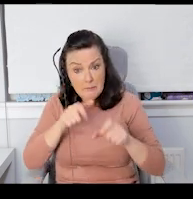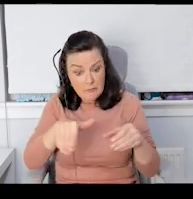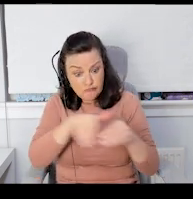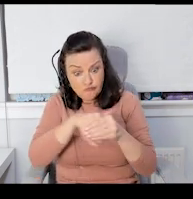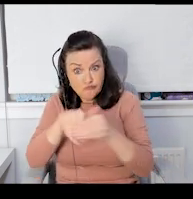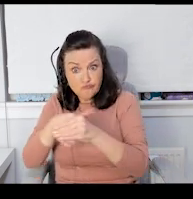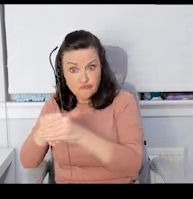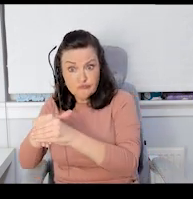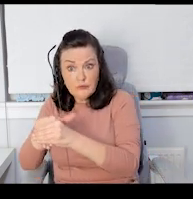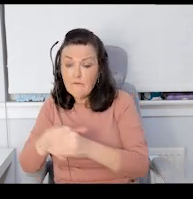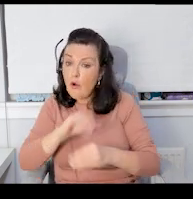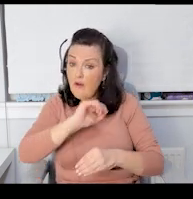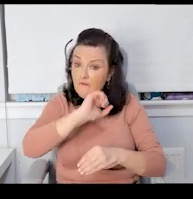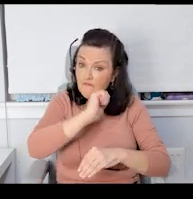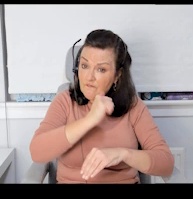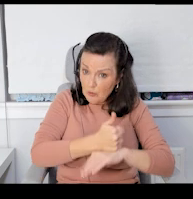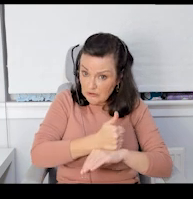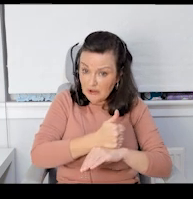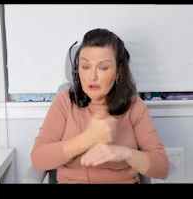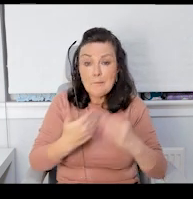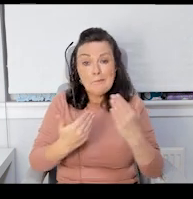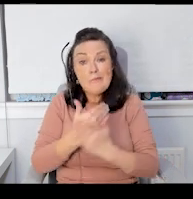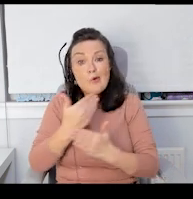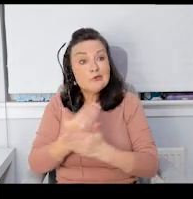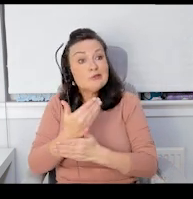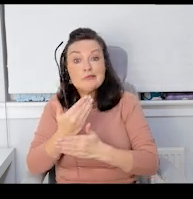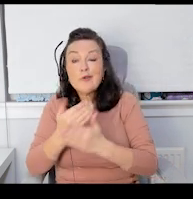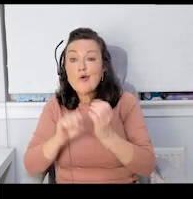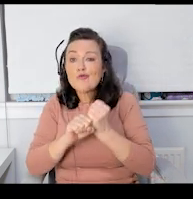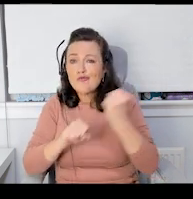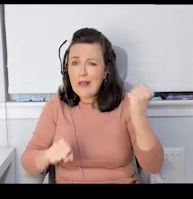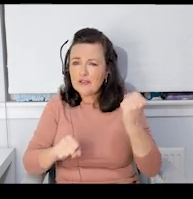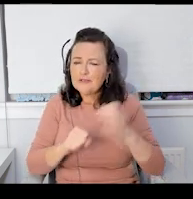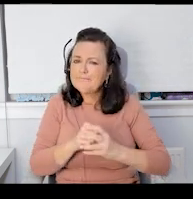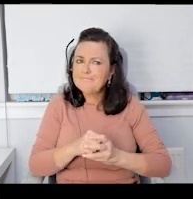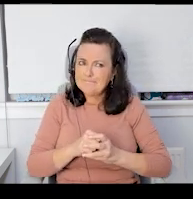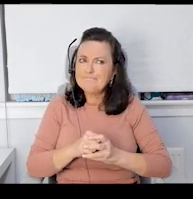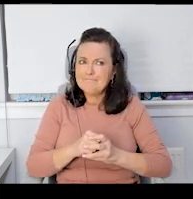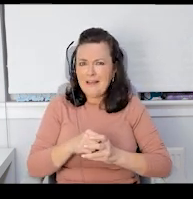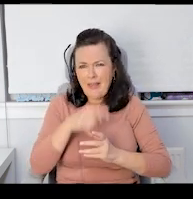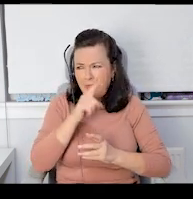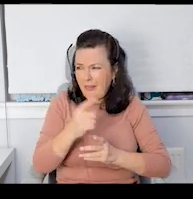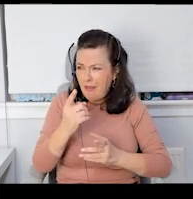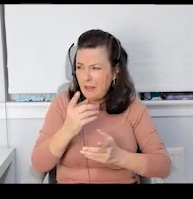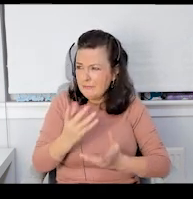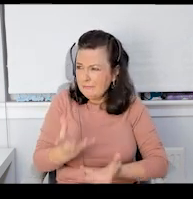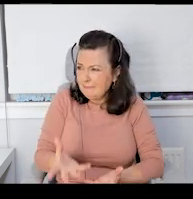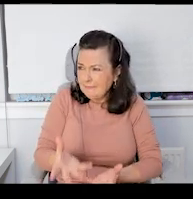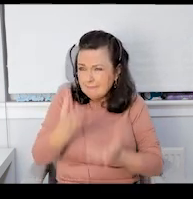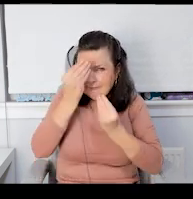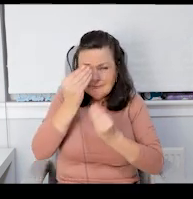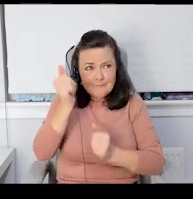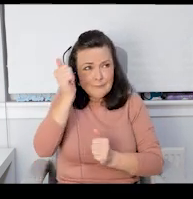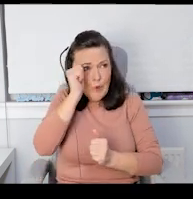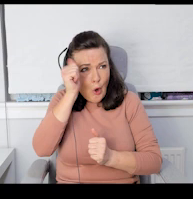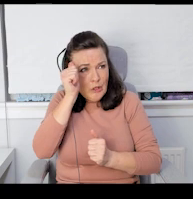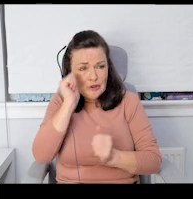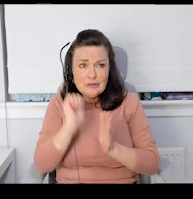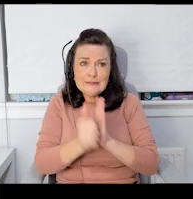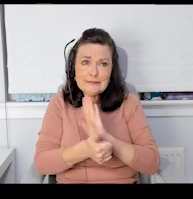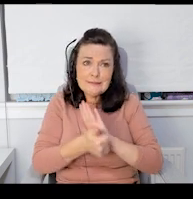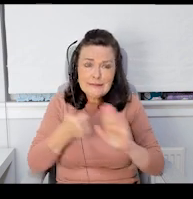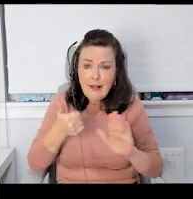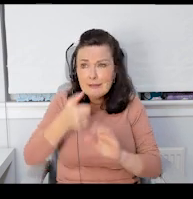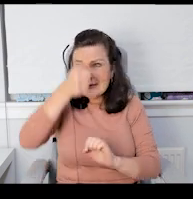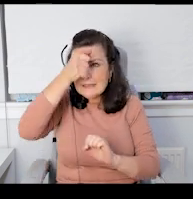So the main benefits for foundation apprentices receive are getting that knowledge, skills and experience, gaining an industry